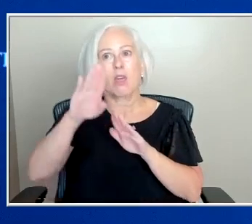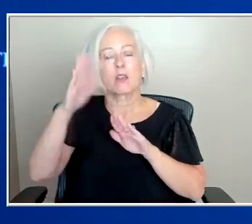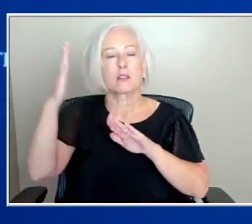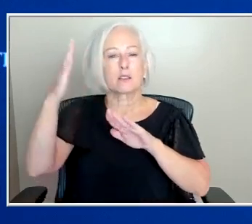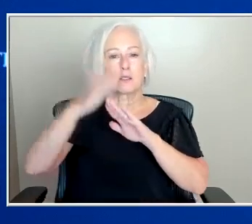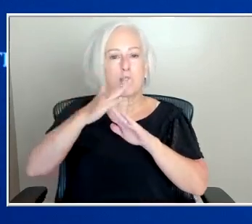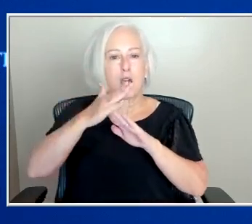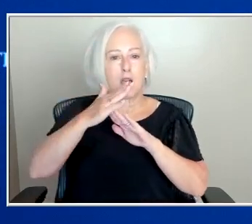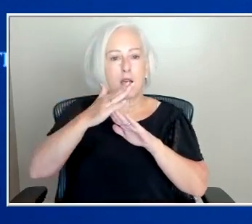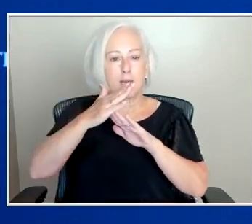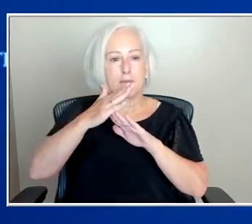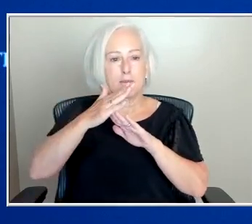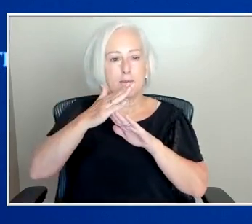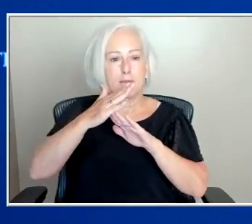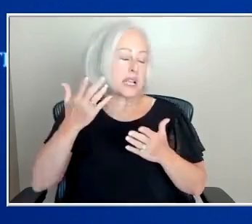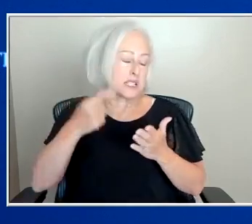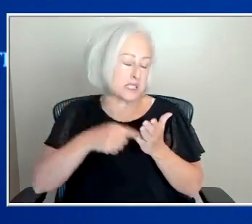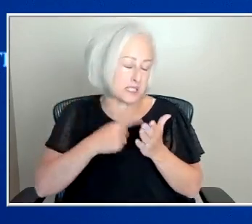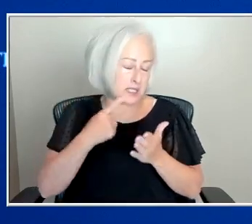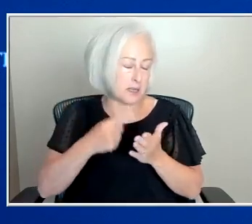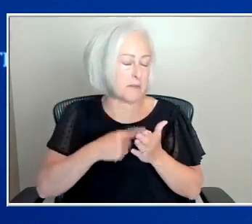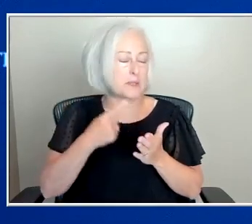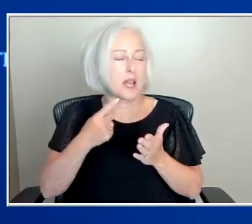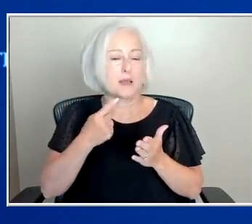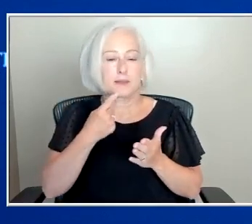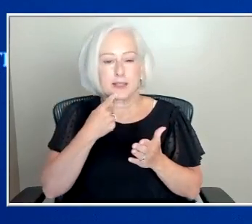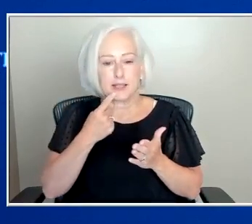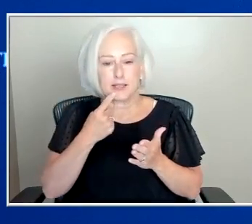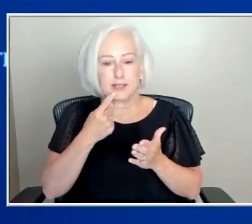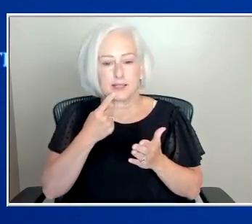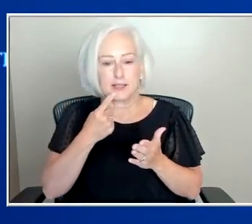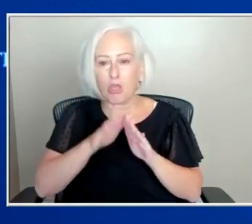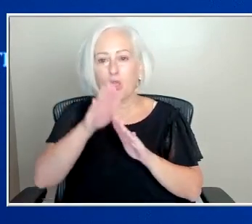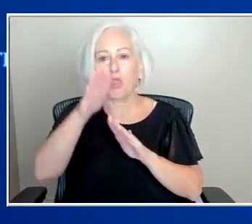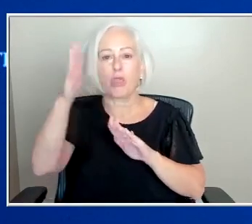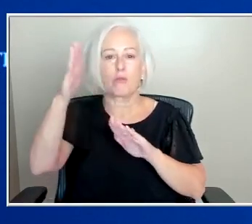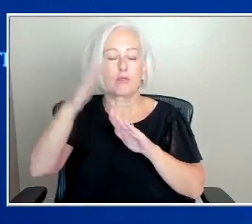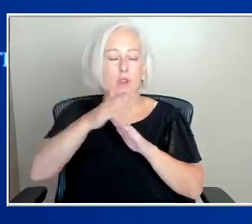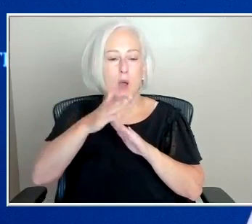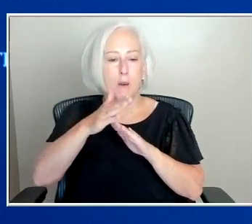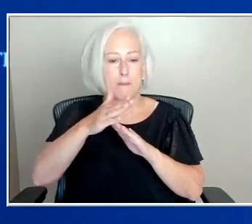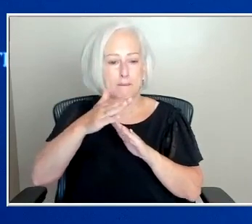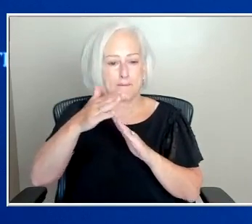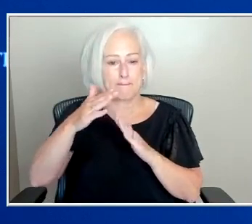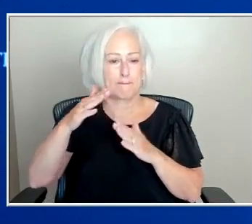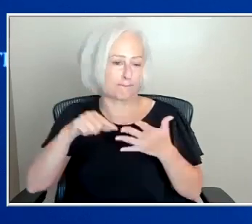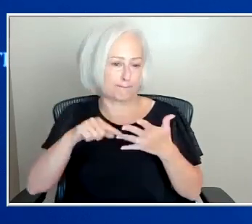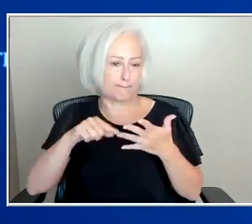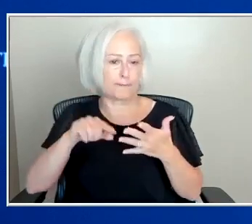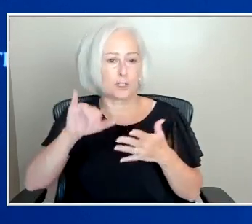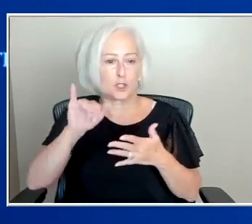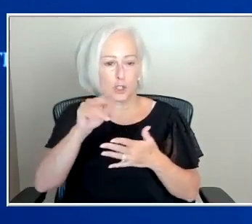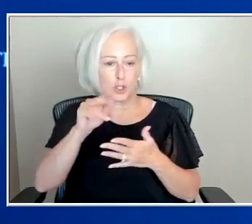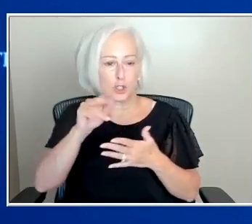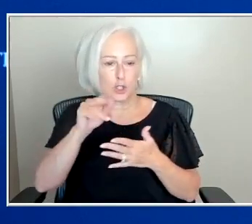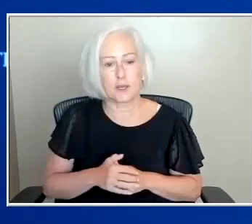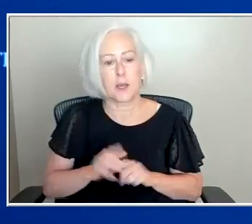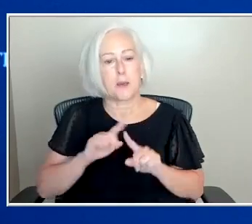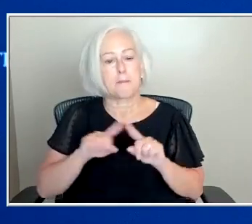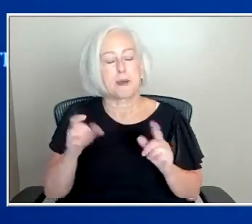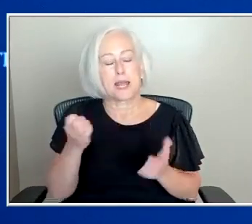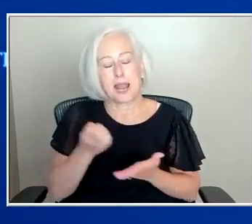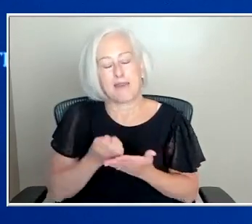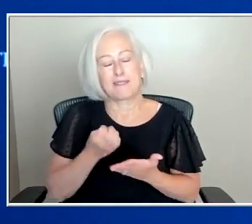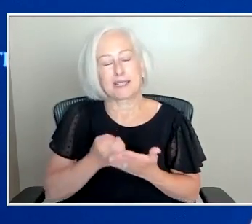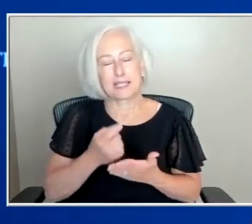little bit later in June. But right now, I think the best evidence would support the fact that they aren't being overwhelmed in their